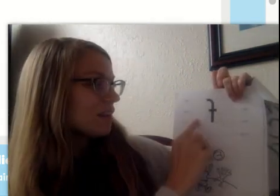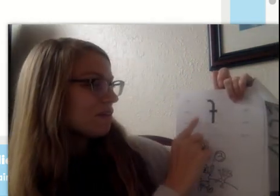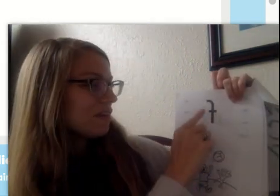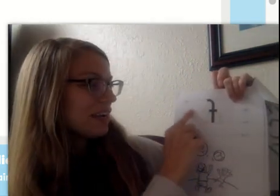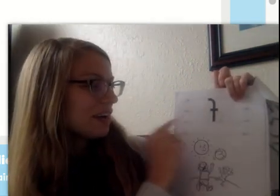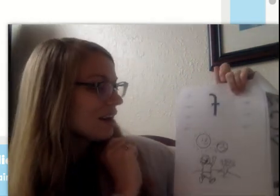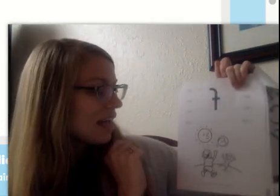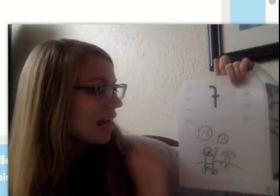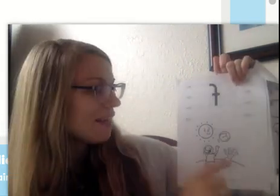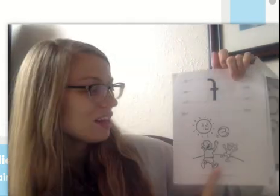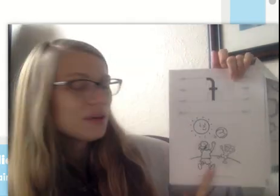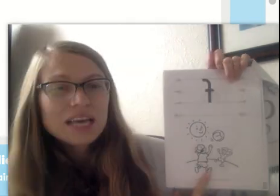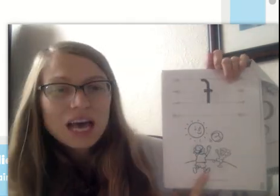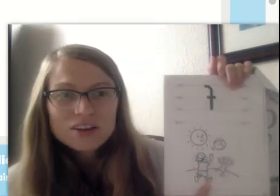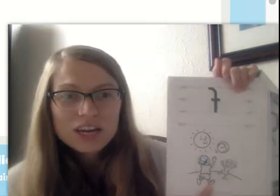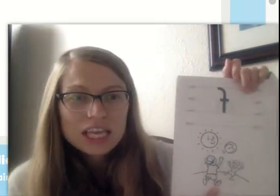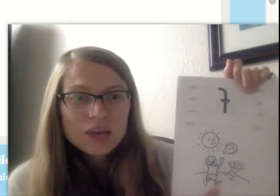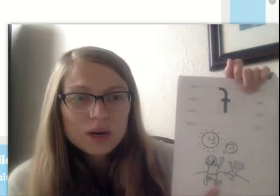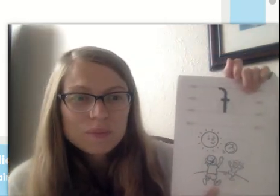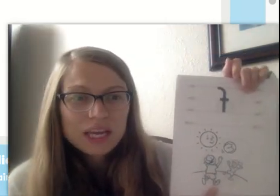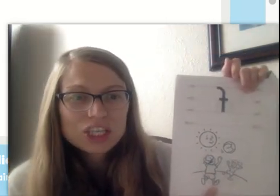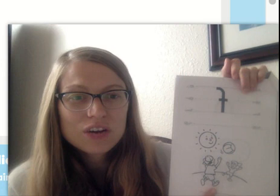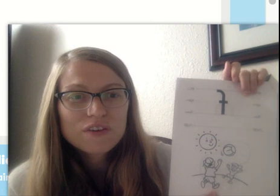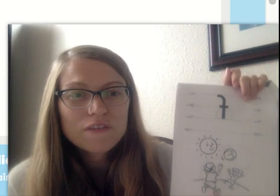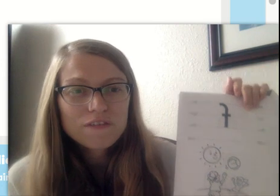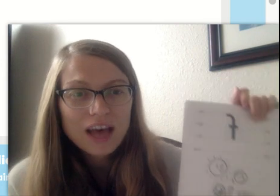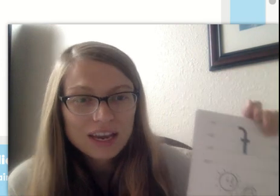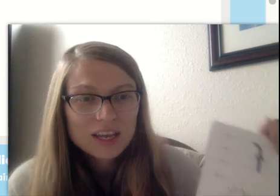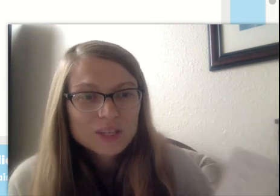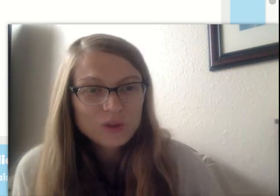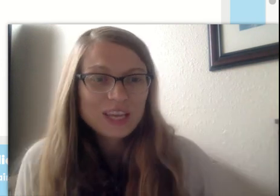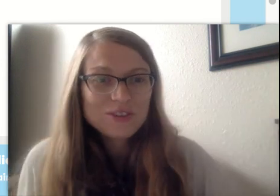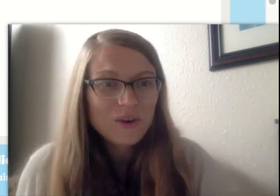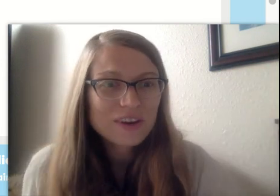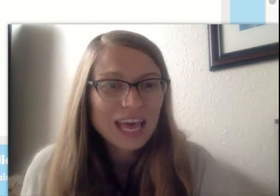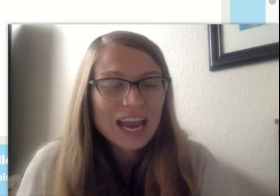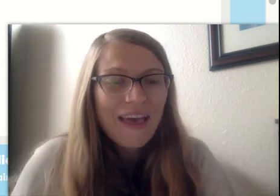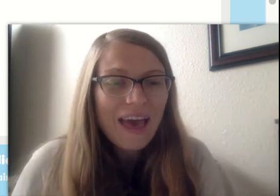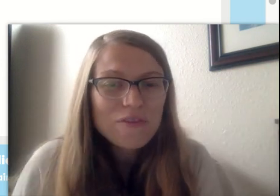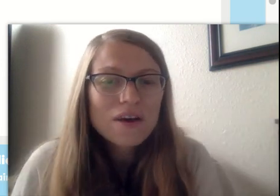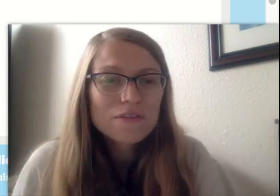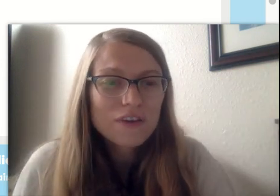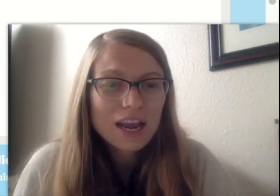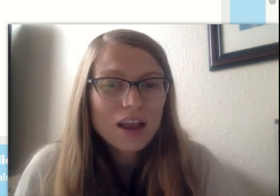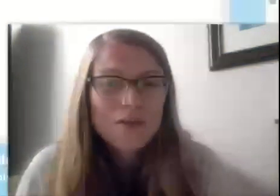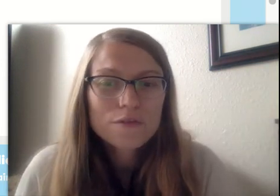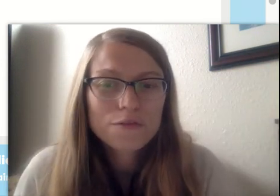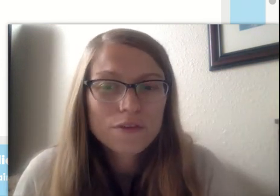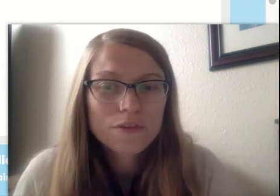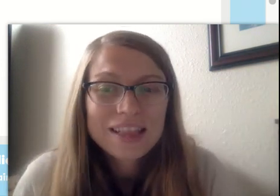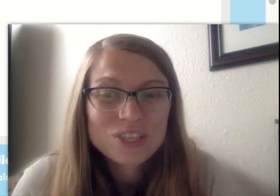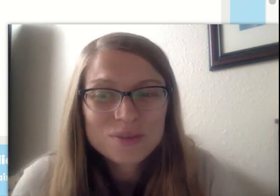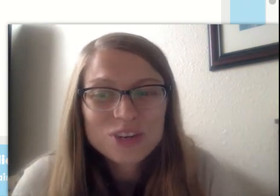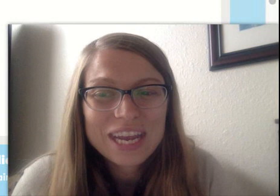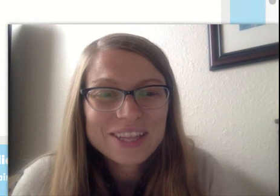your finger, and then you can color in the keyword picture for fun so that you don't forget. F, fun,